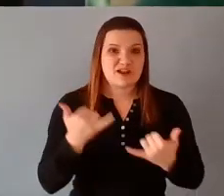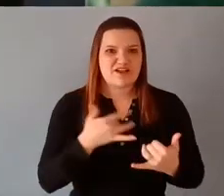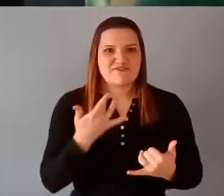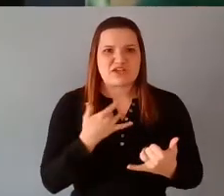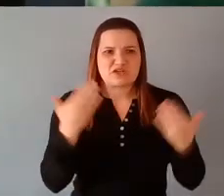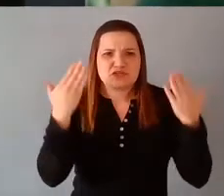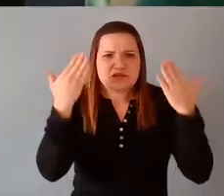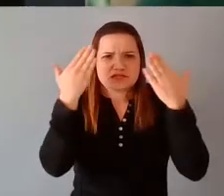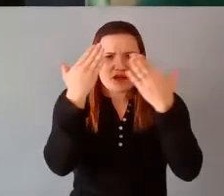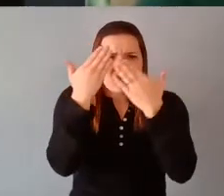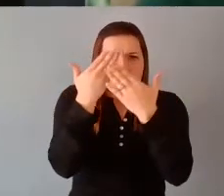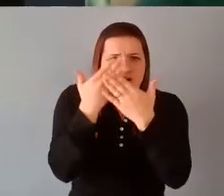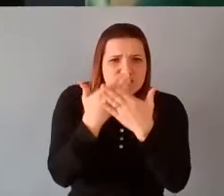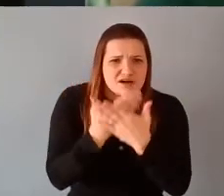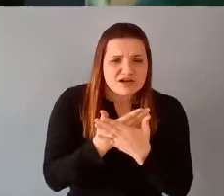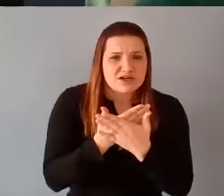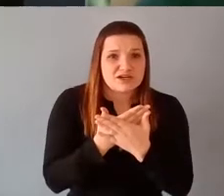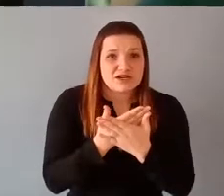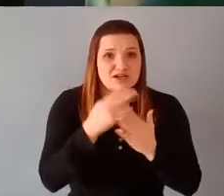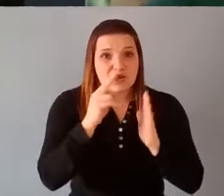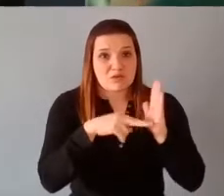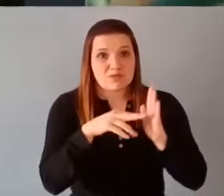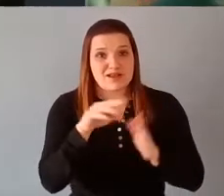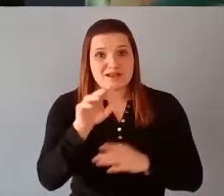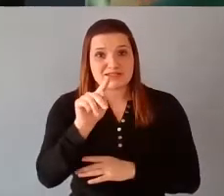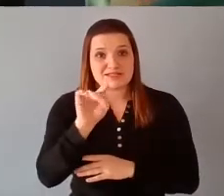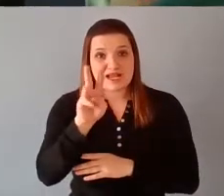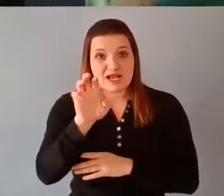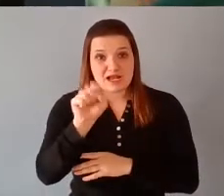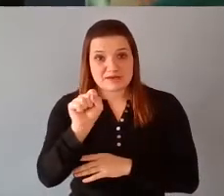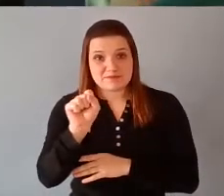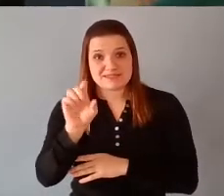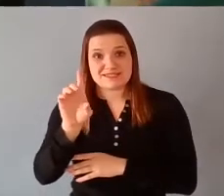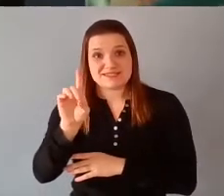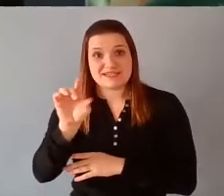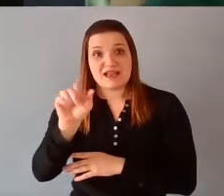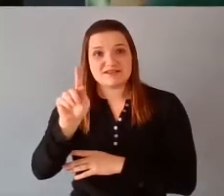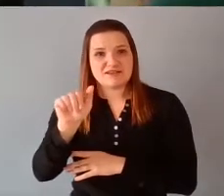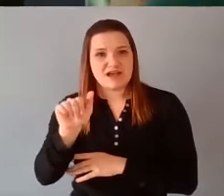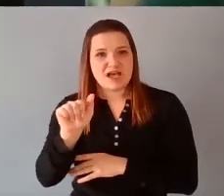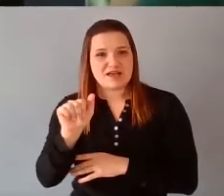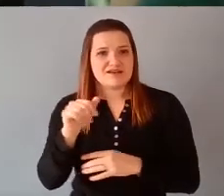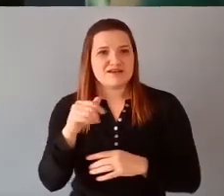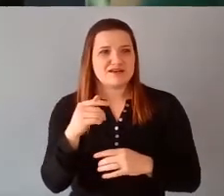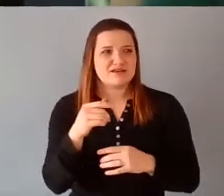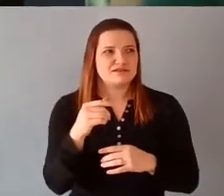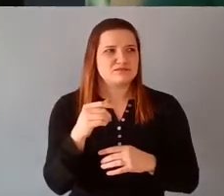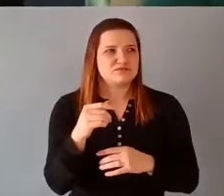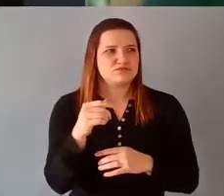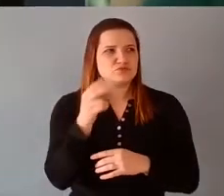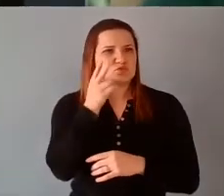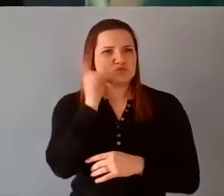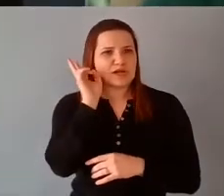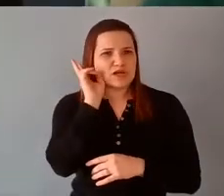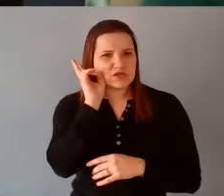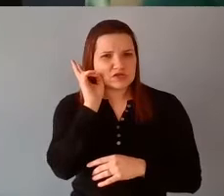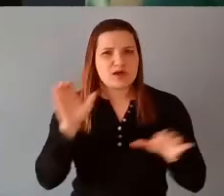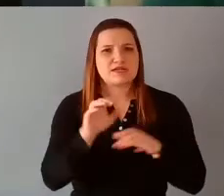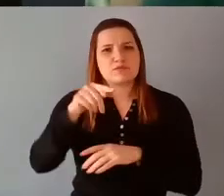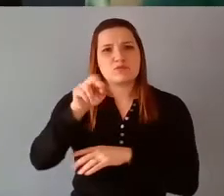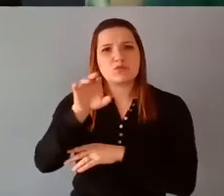did, if you read the Times Delta, I don't know if it was yesterday or the day before, I did a press conference a couple days